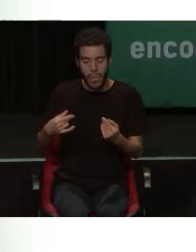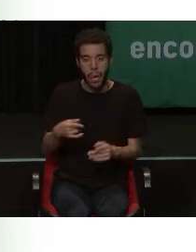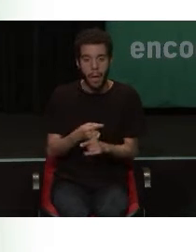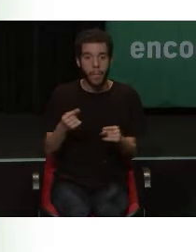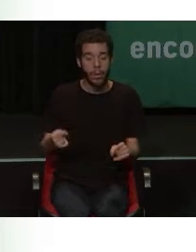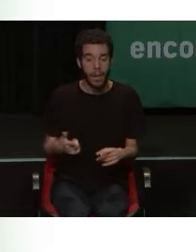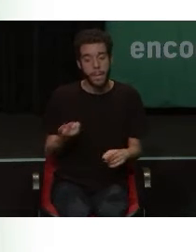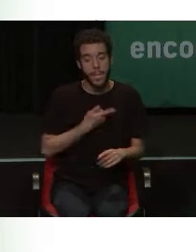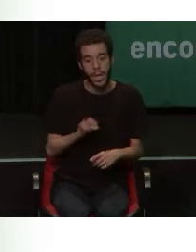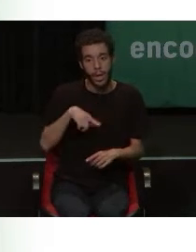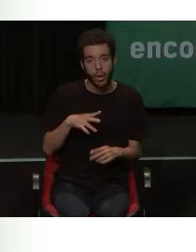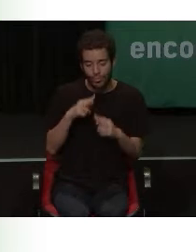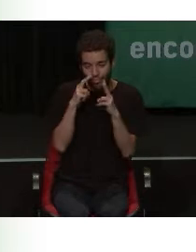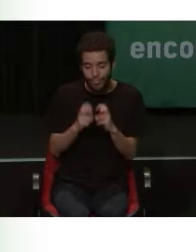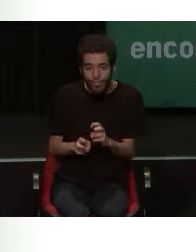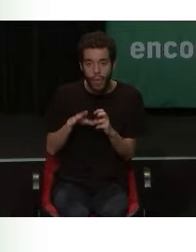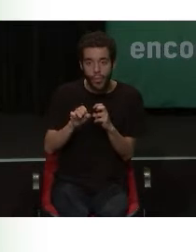the resistance.